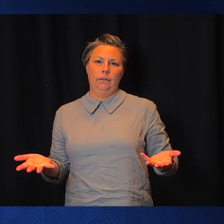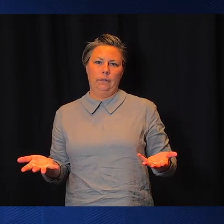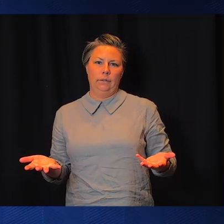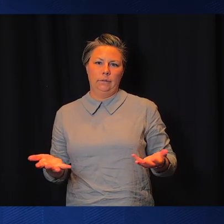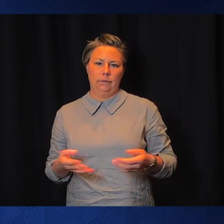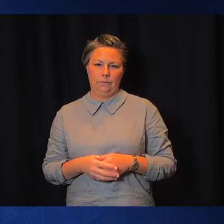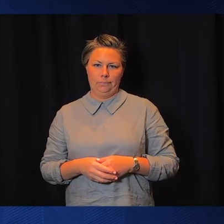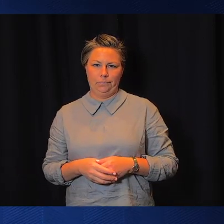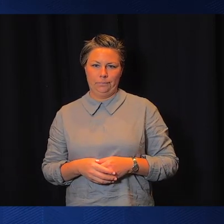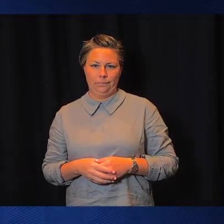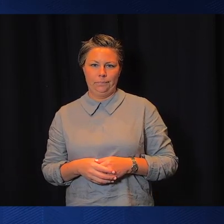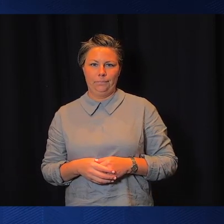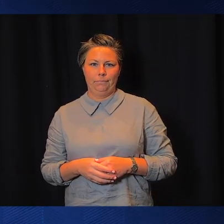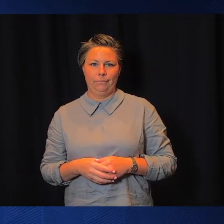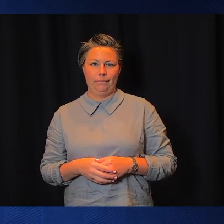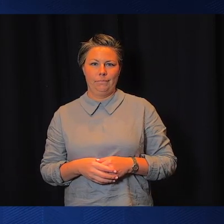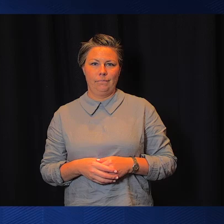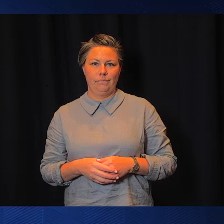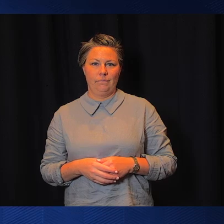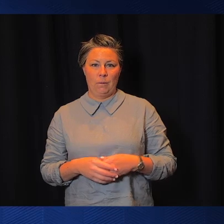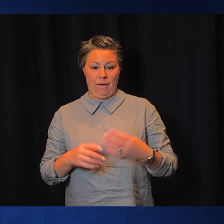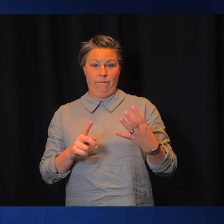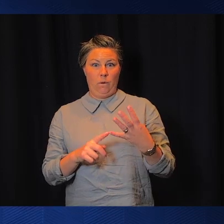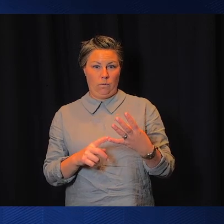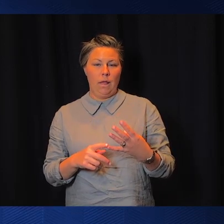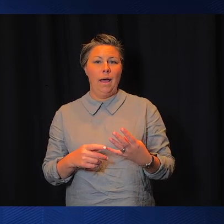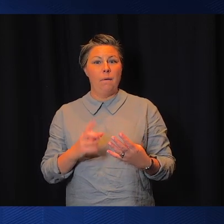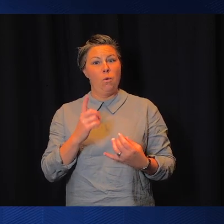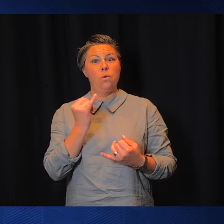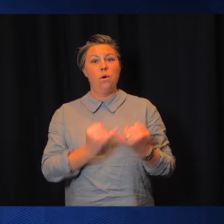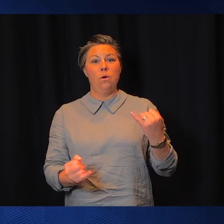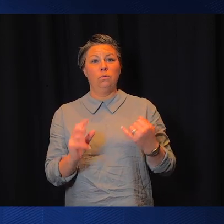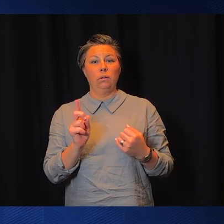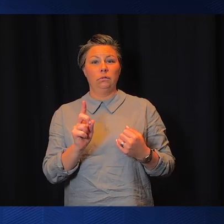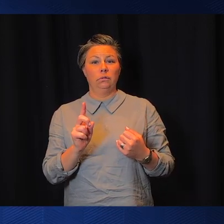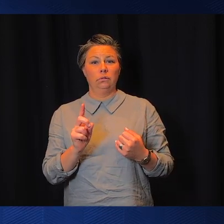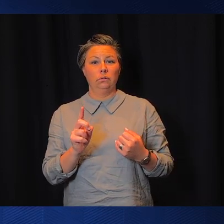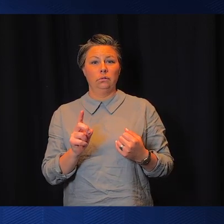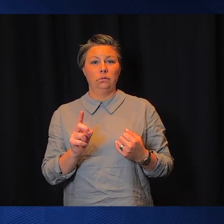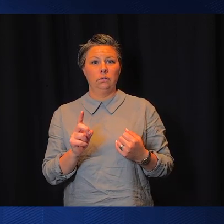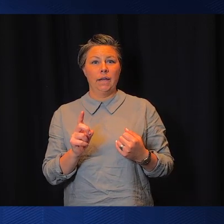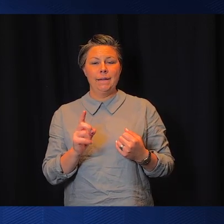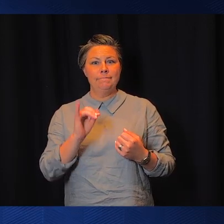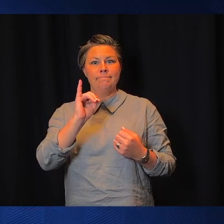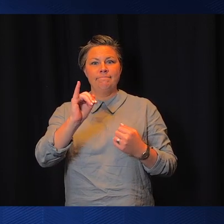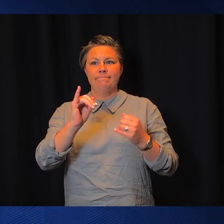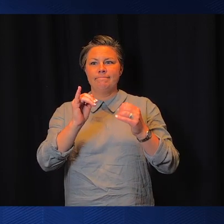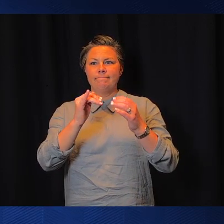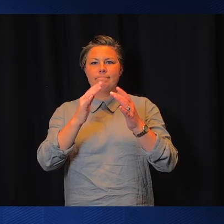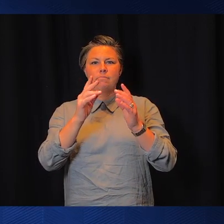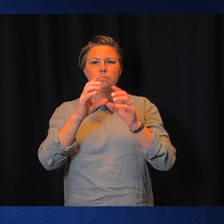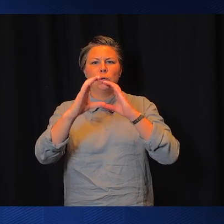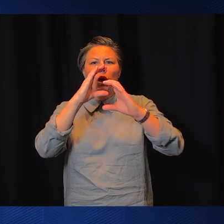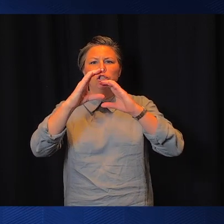But the most significant one was the cut in the fiber optic connections, which